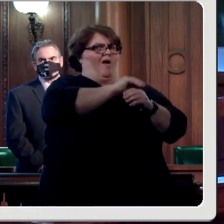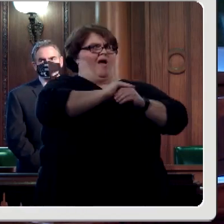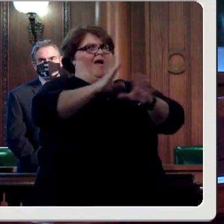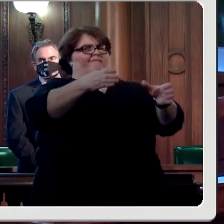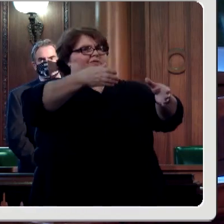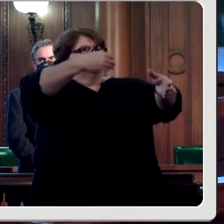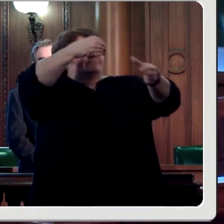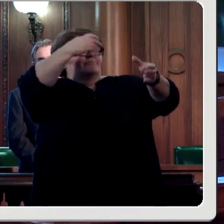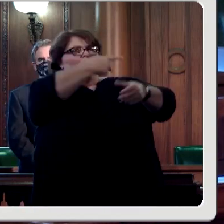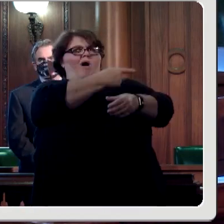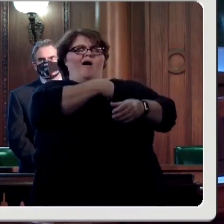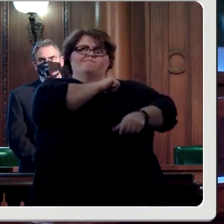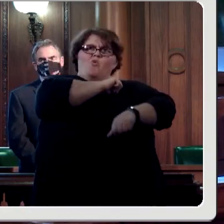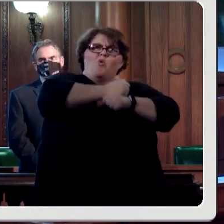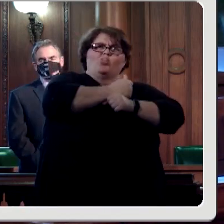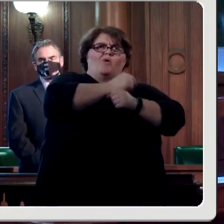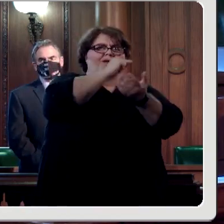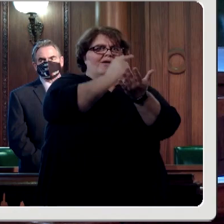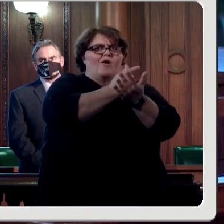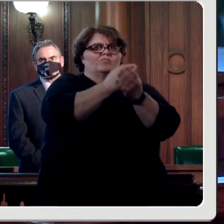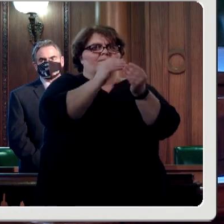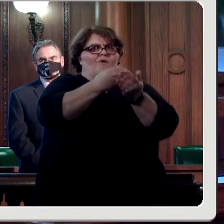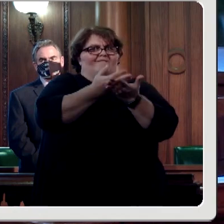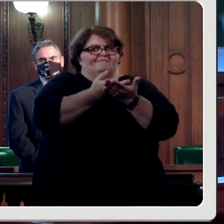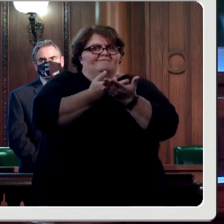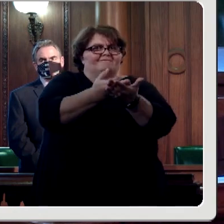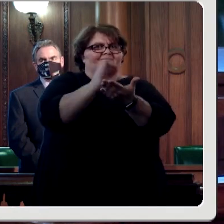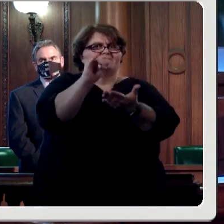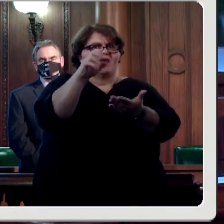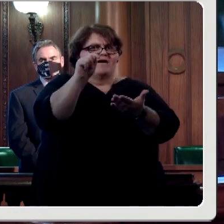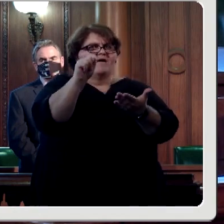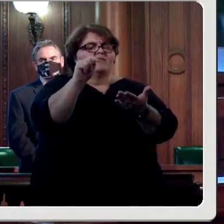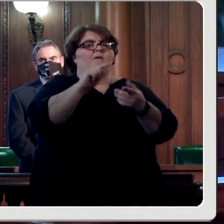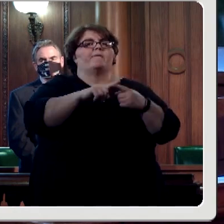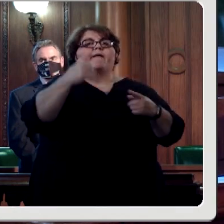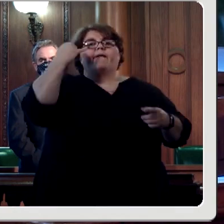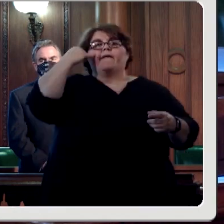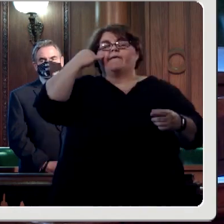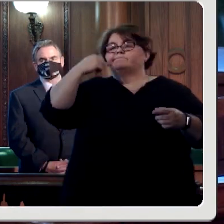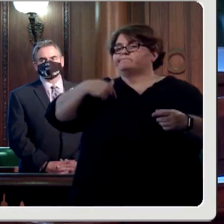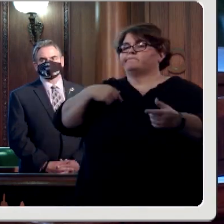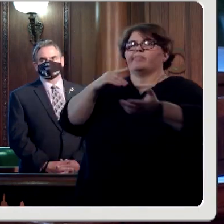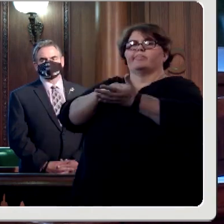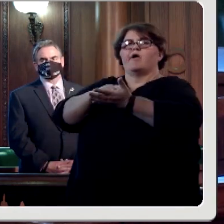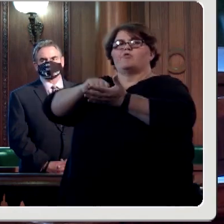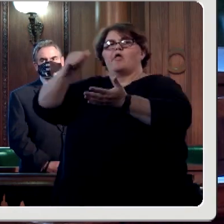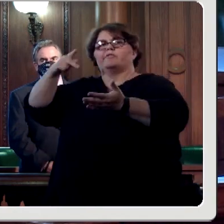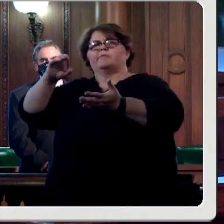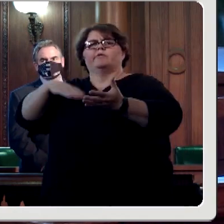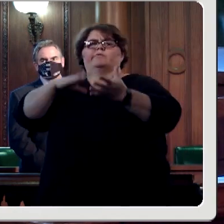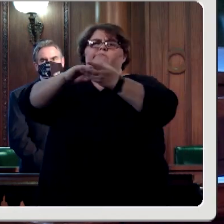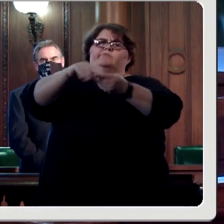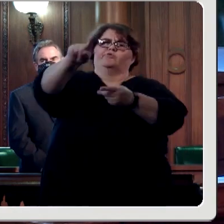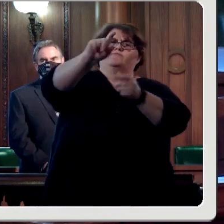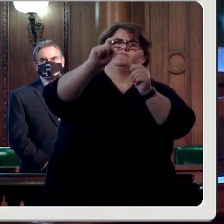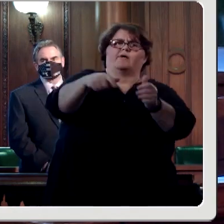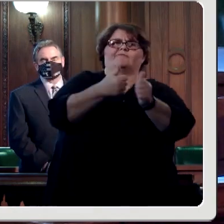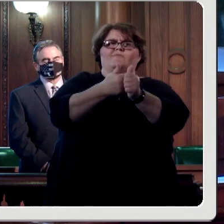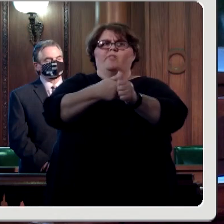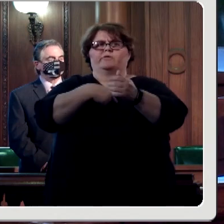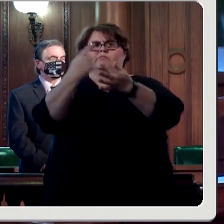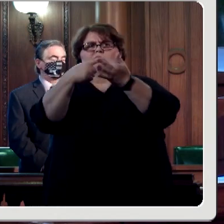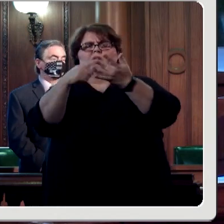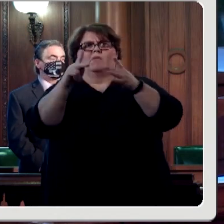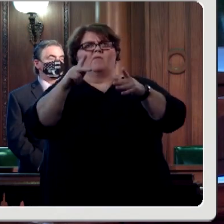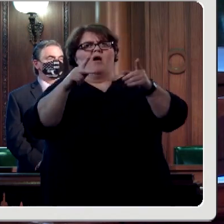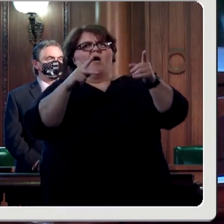doctors generally, but anybody with an MD isn't necessarily qualified to tell us how we're supposed to be doing everything differently on television. So I